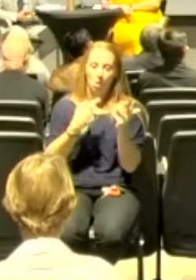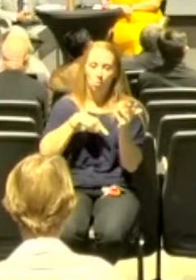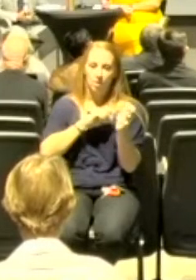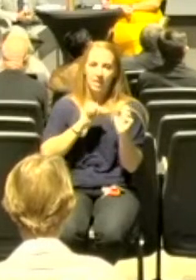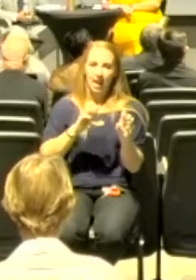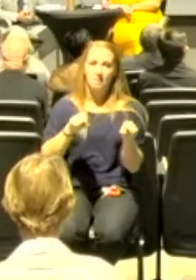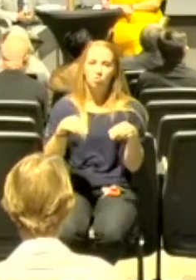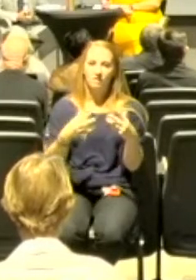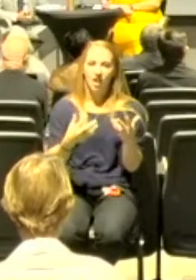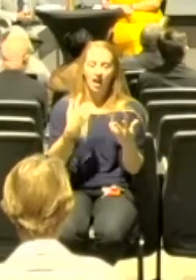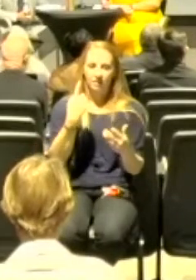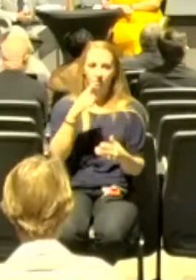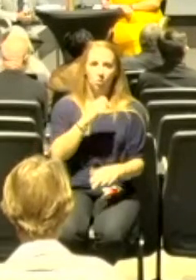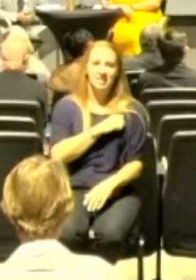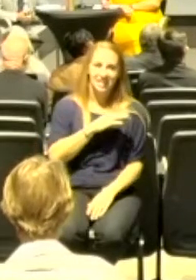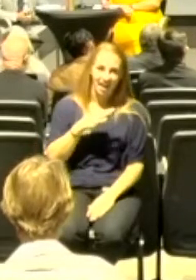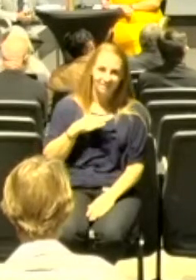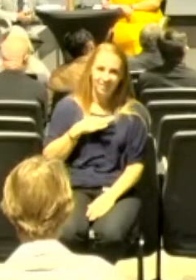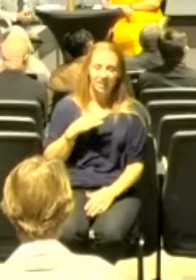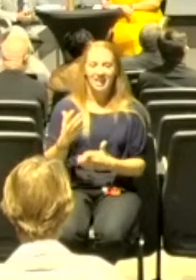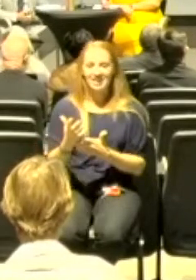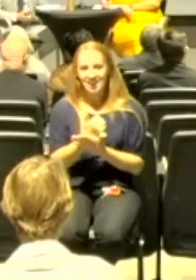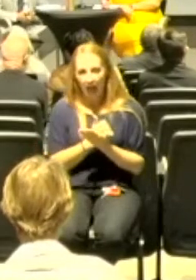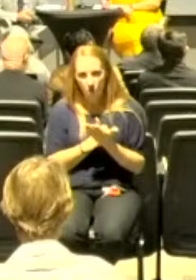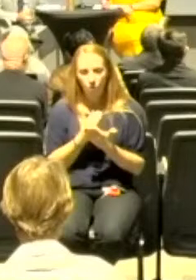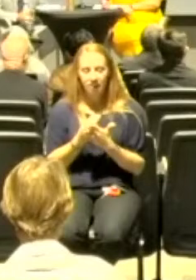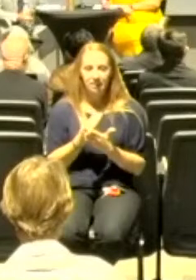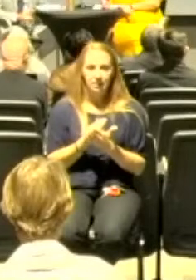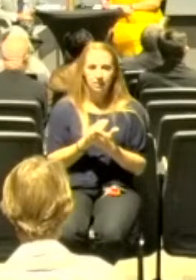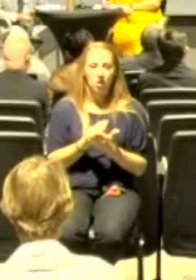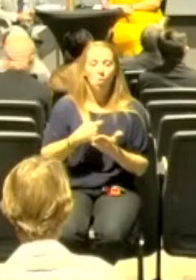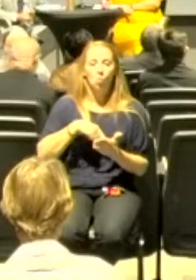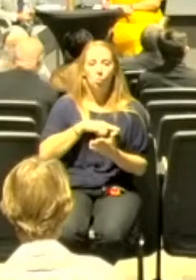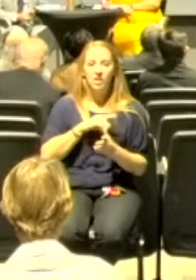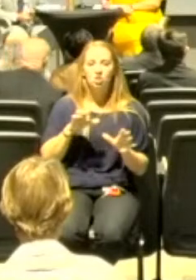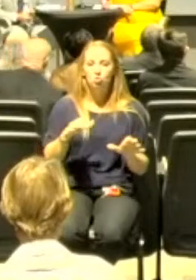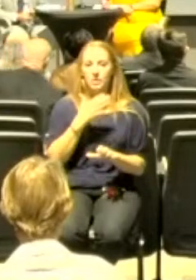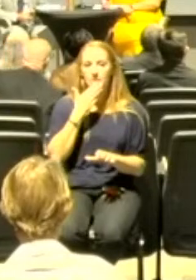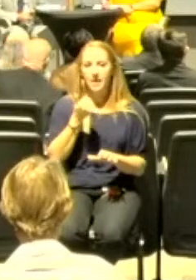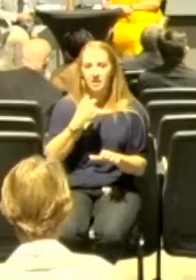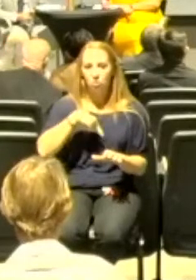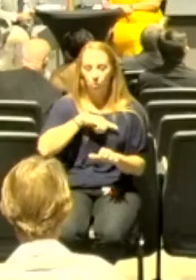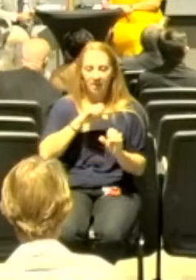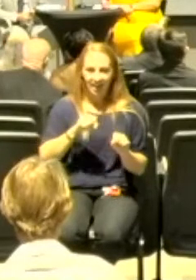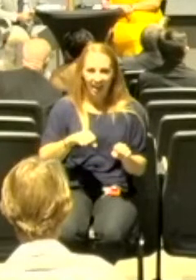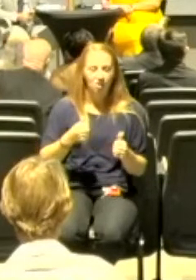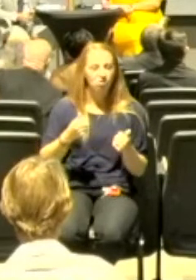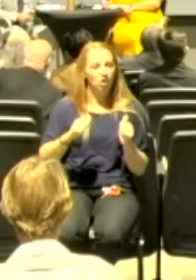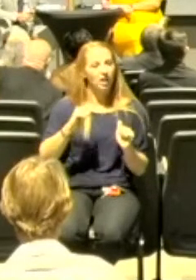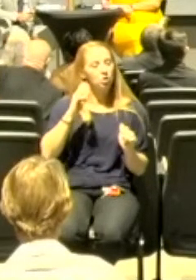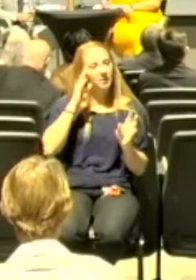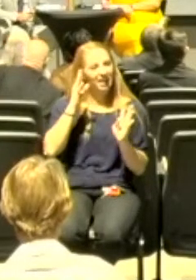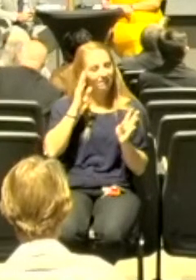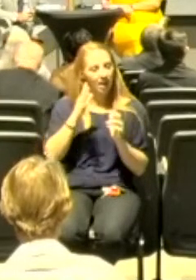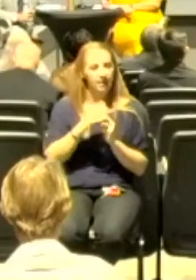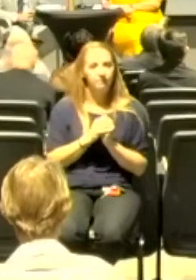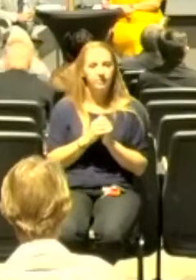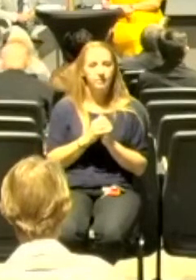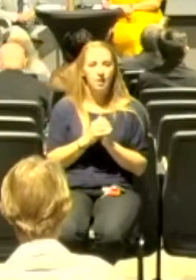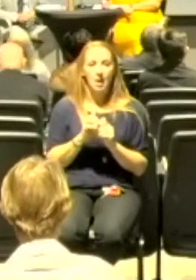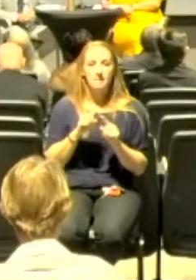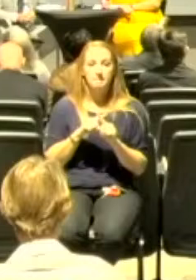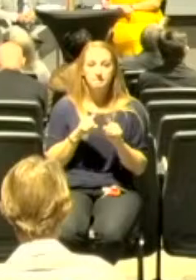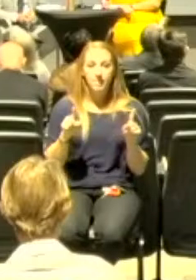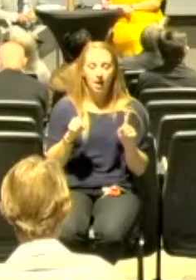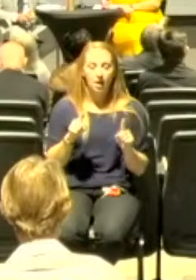of our staffing levels, our salaries. We're gonna do the best we can. We're gonna be innovative, but we have to